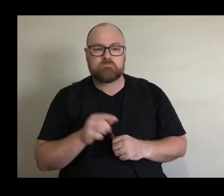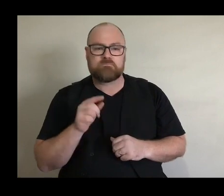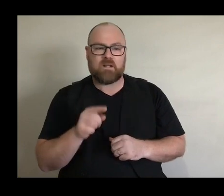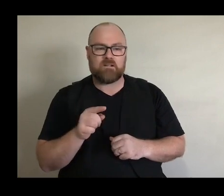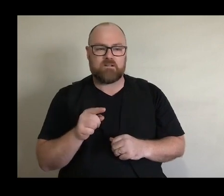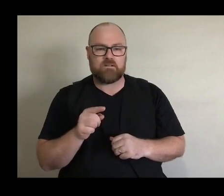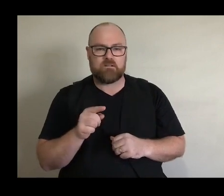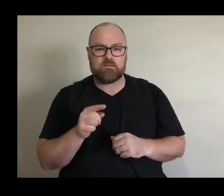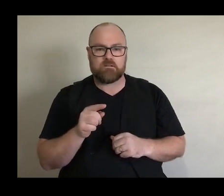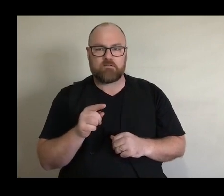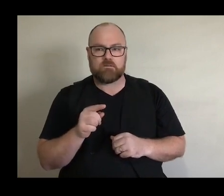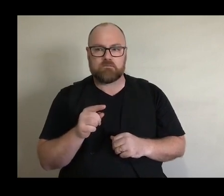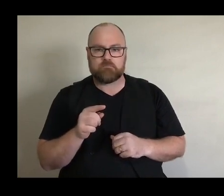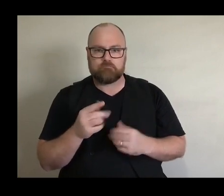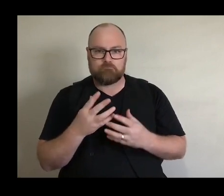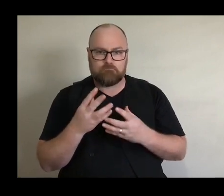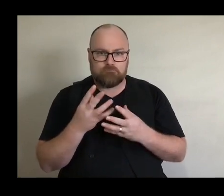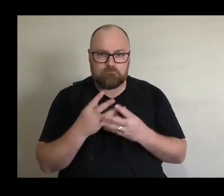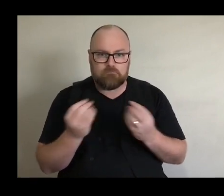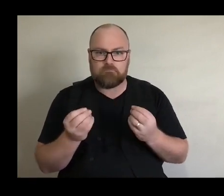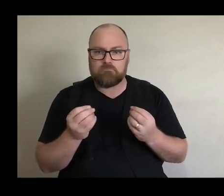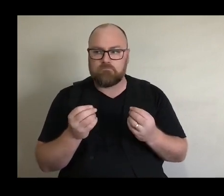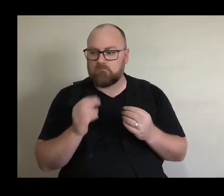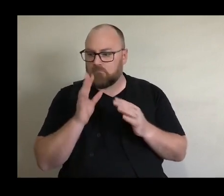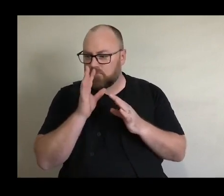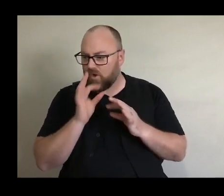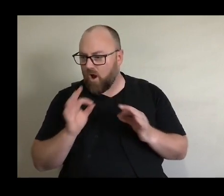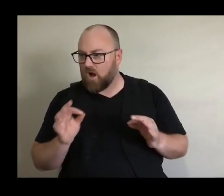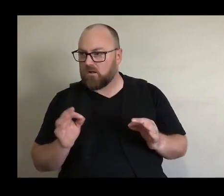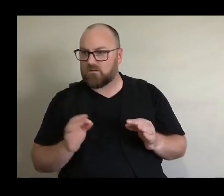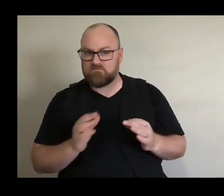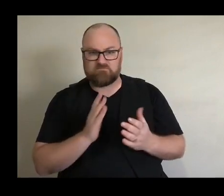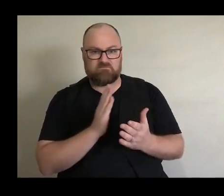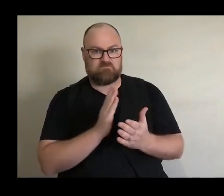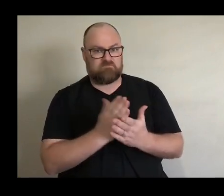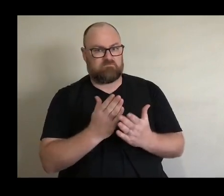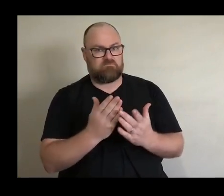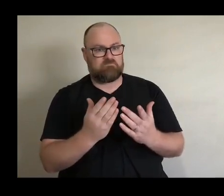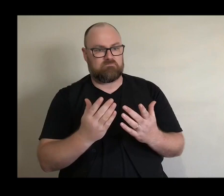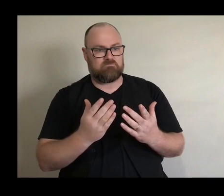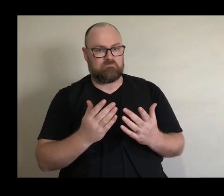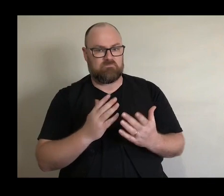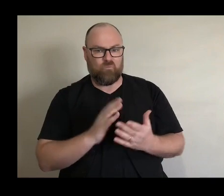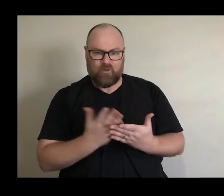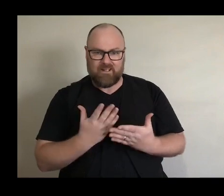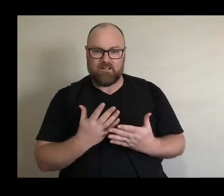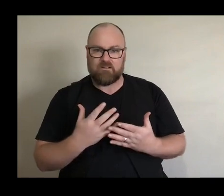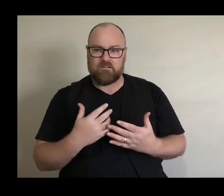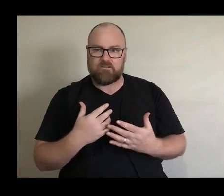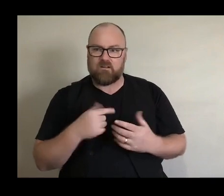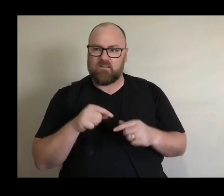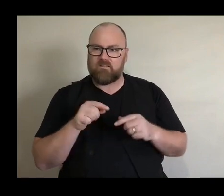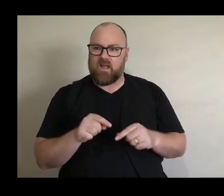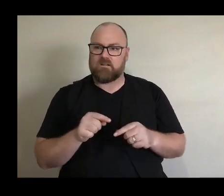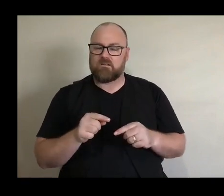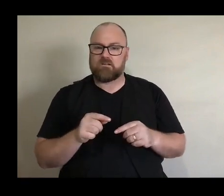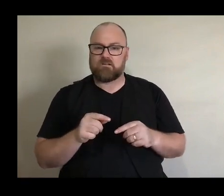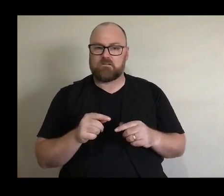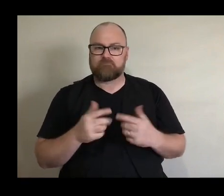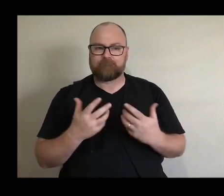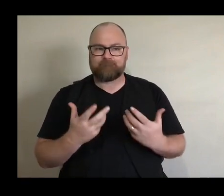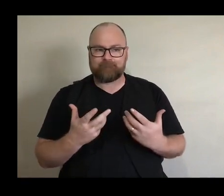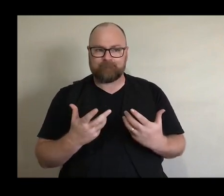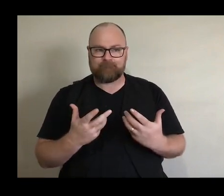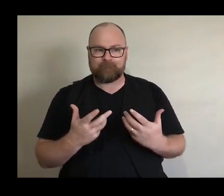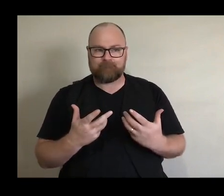that silence is a thing, right? It sits in